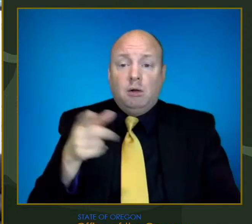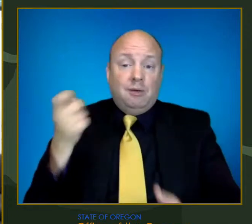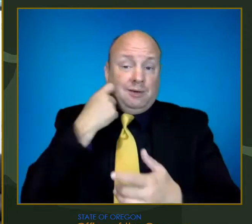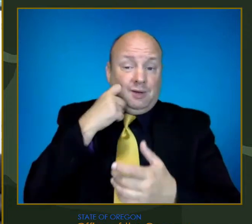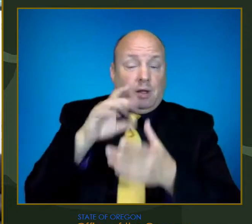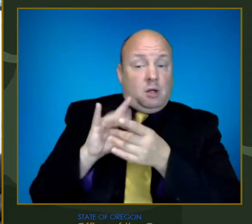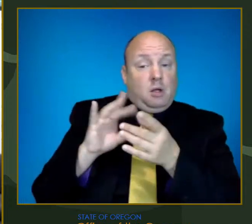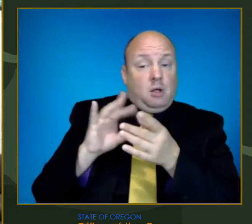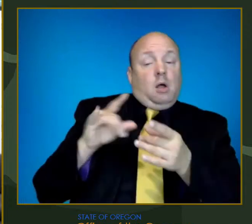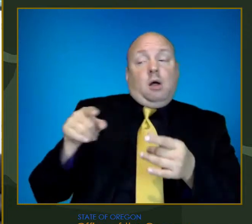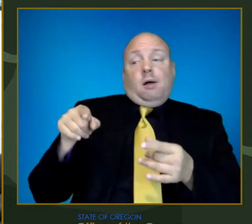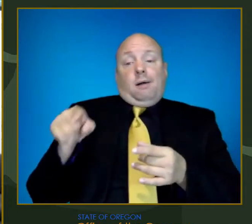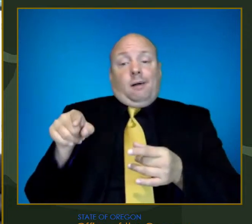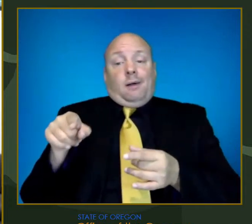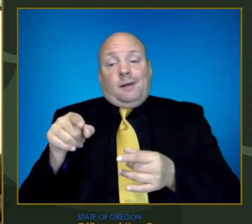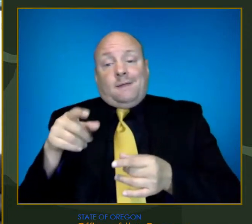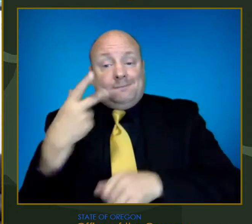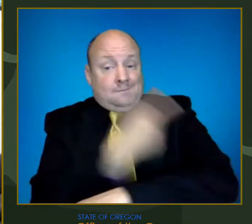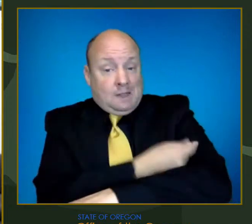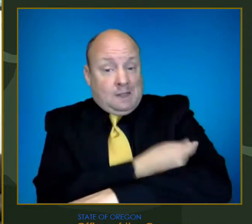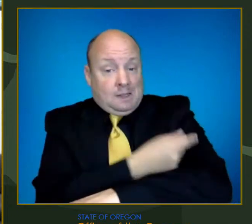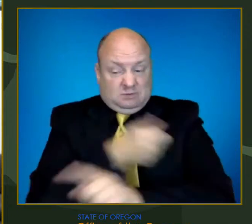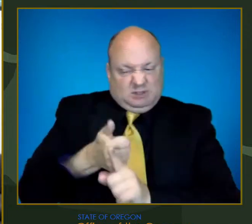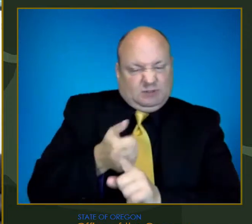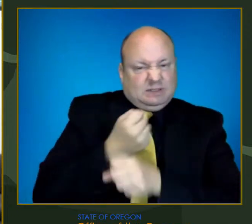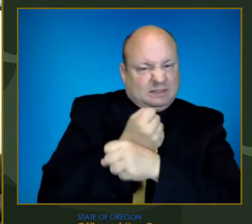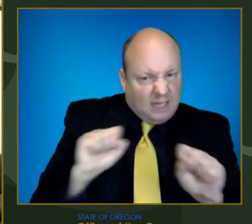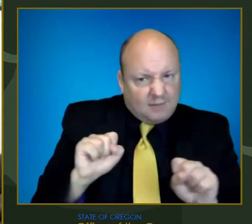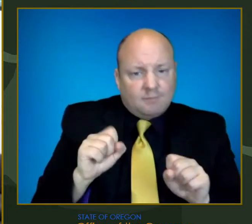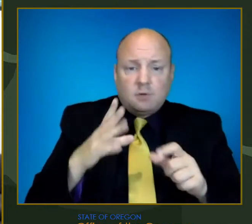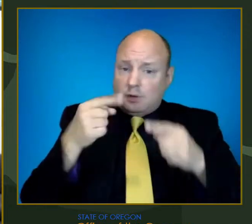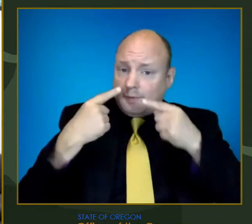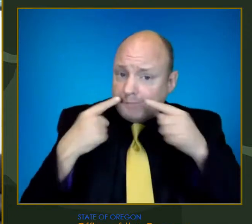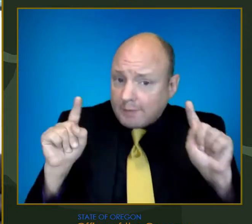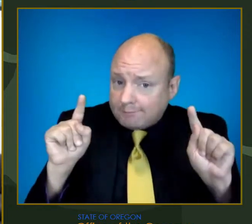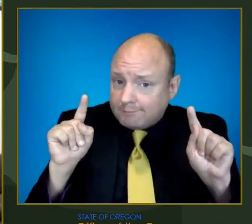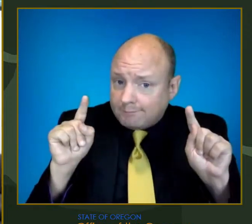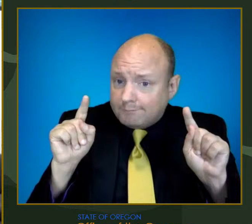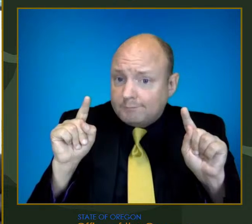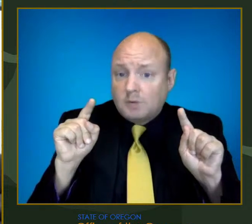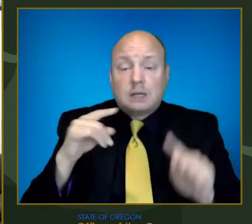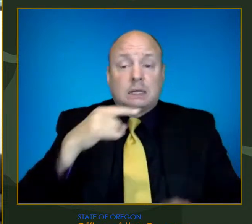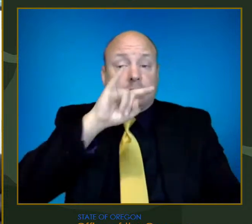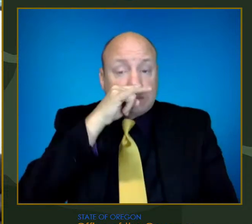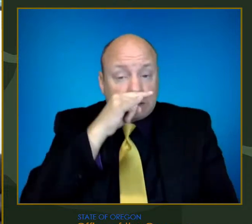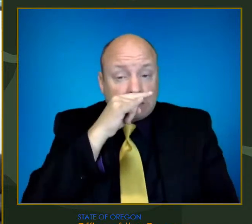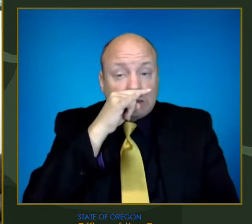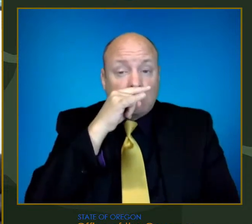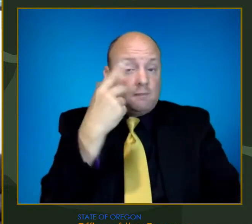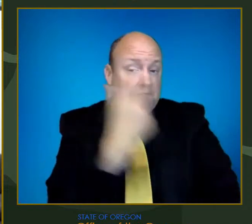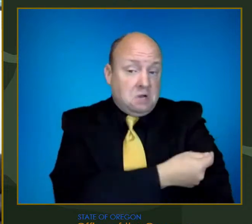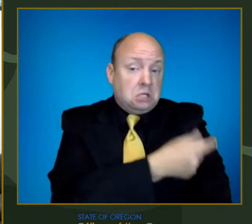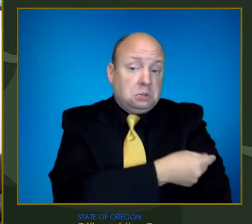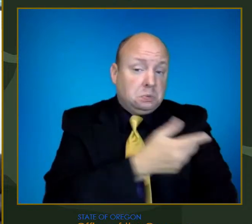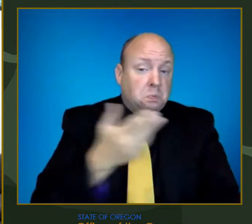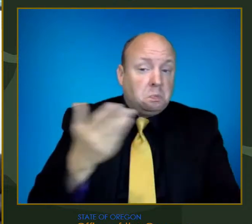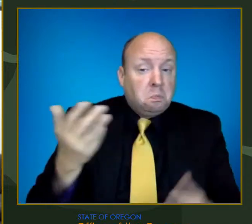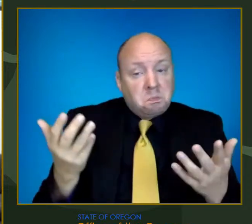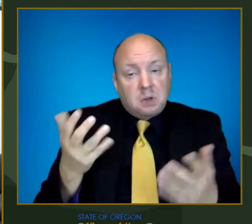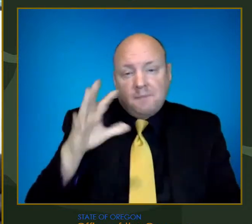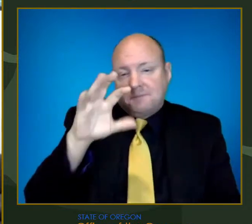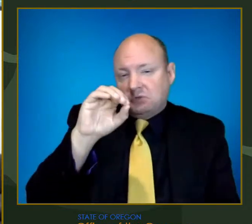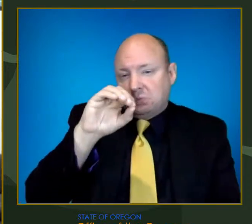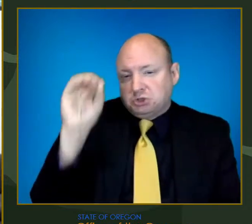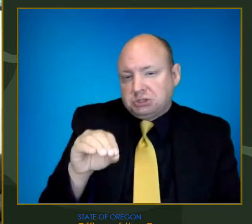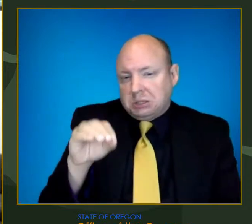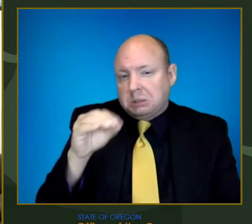and effective. The rate of uptake for kids 12 and older it's now a little bit over 50%, but it's still in